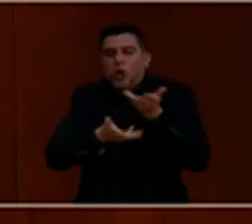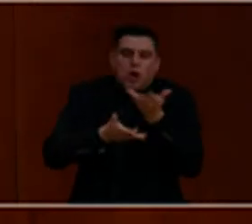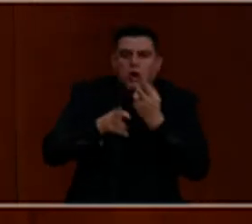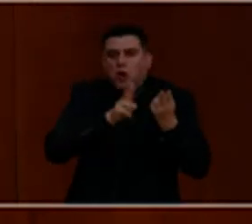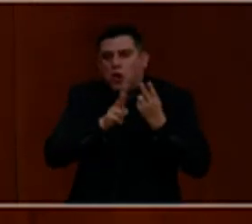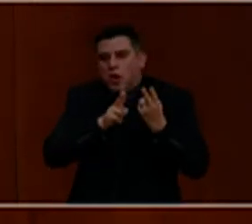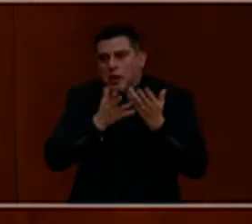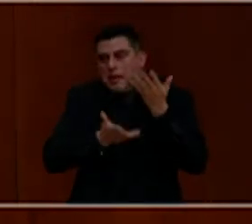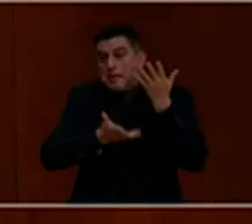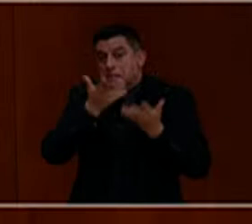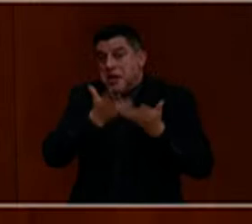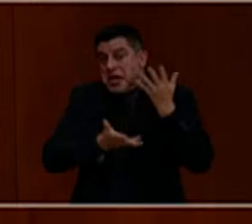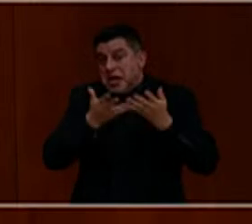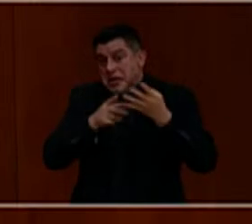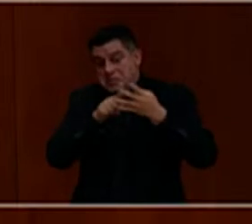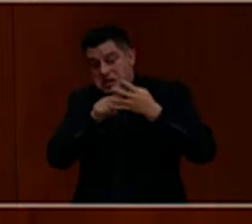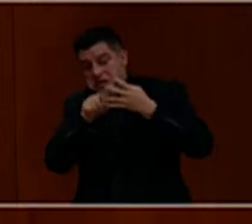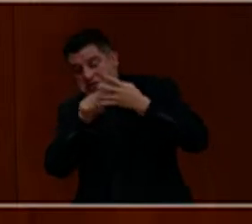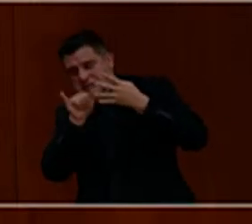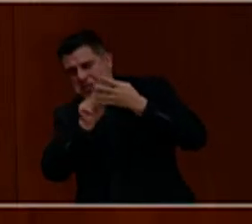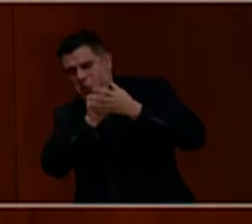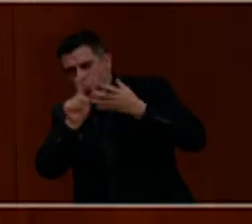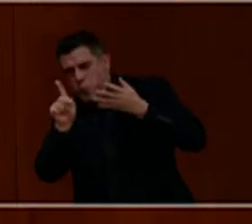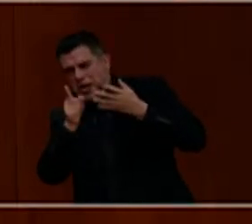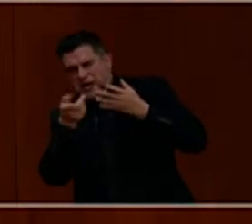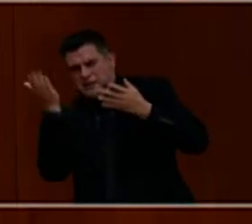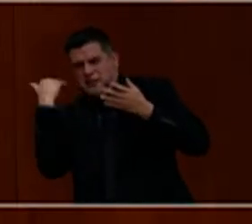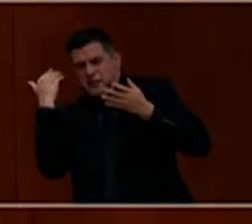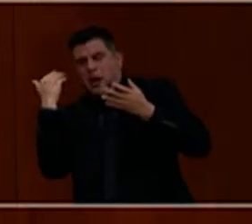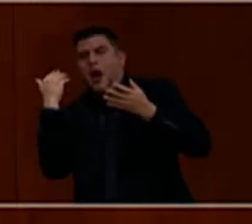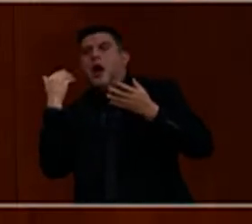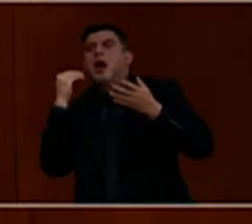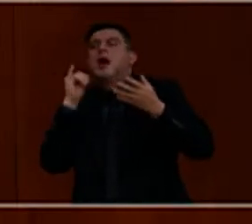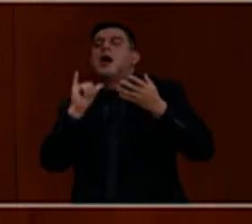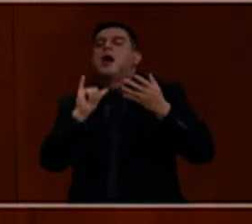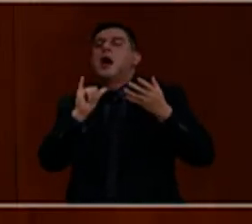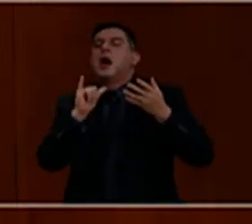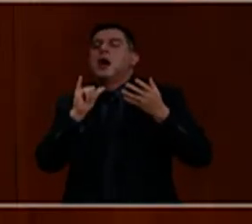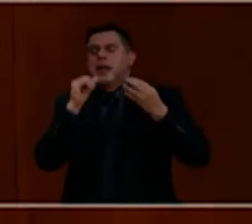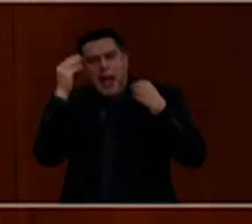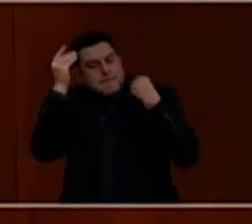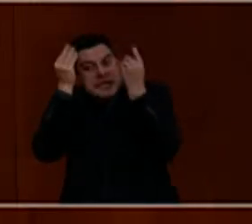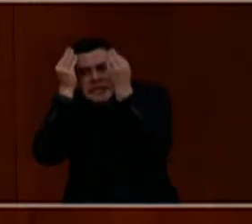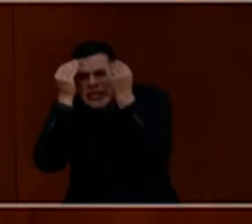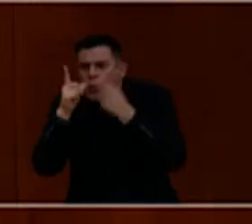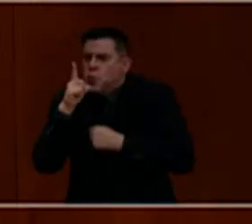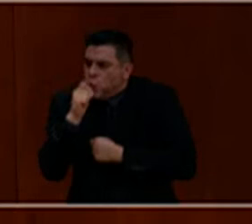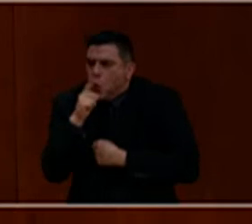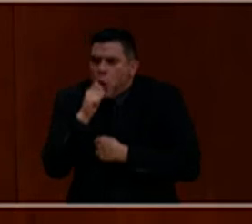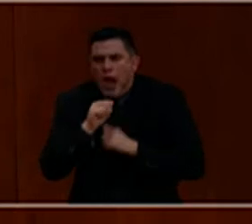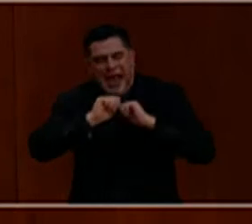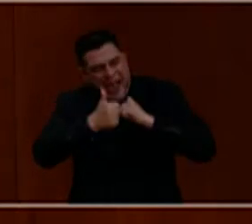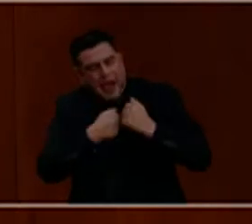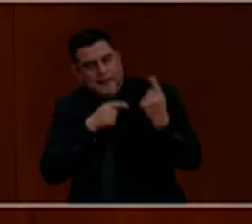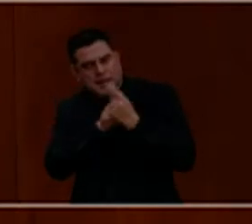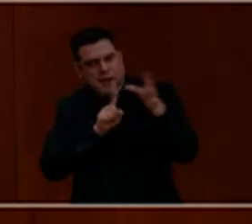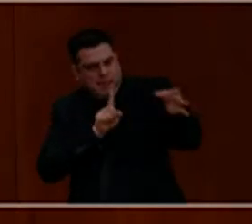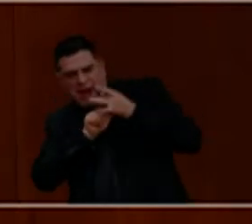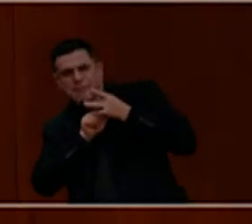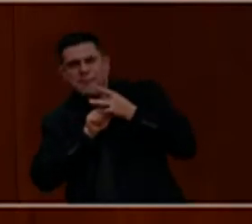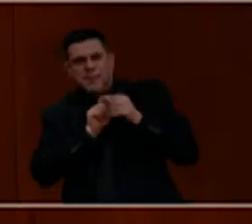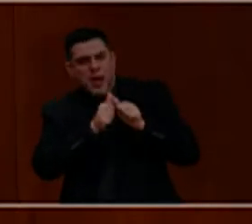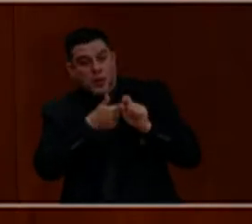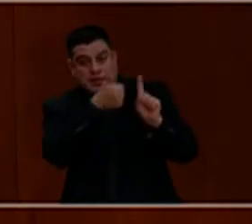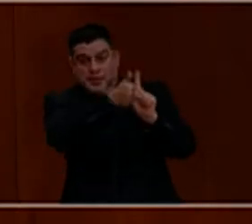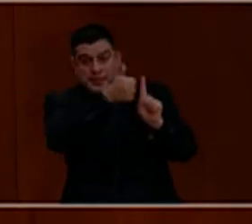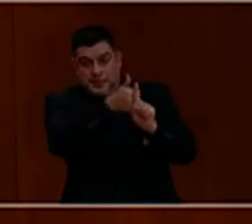end, and realized as I've gone through the process that he was sick the entire month of March